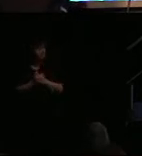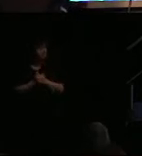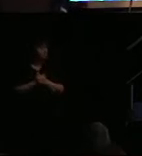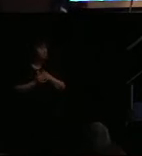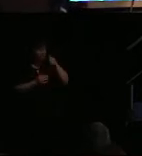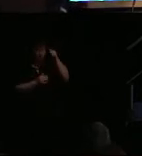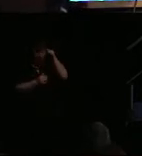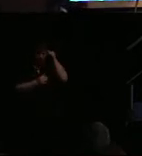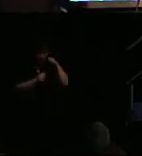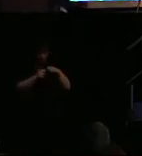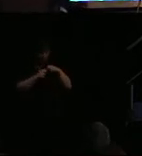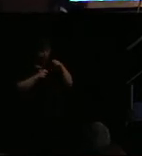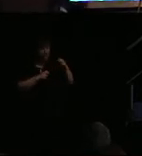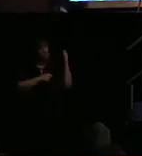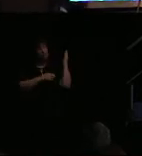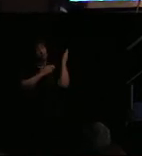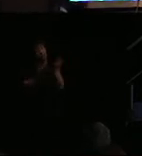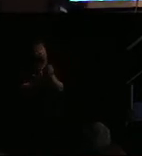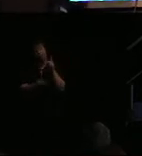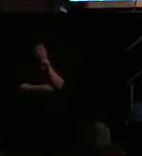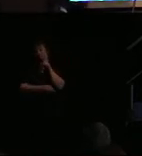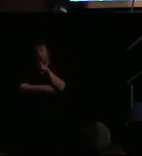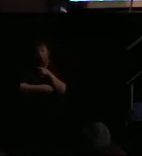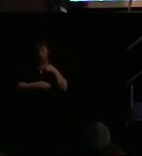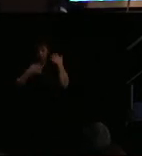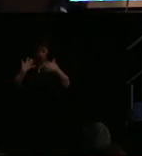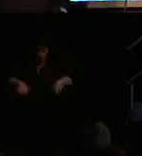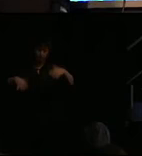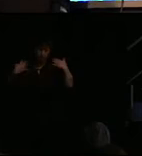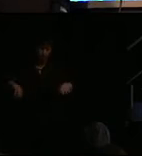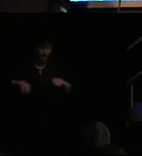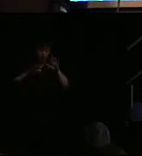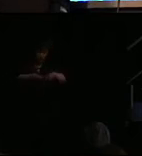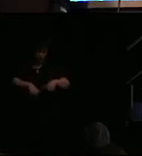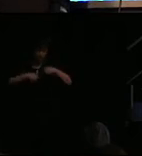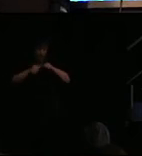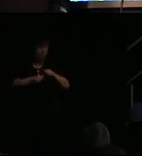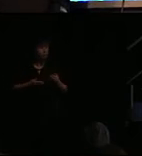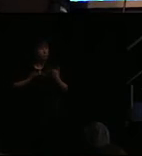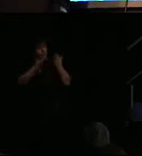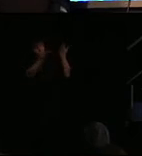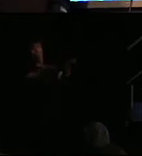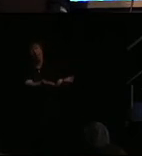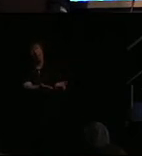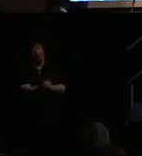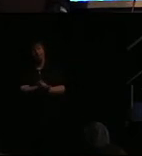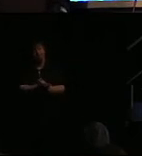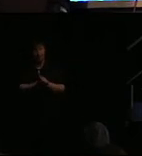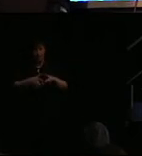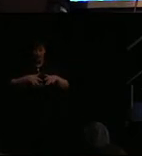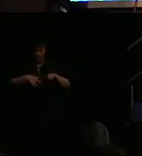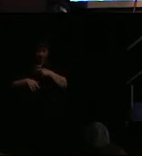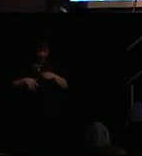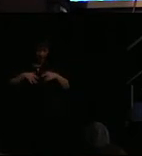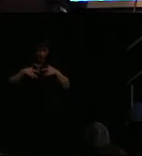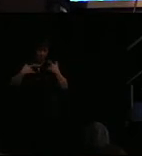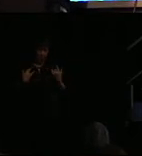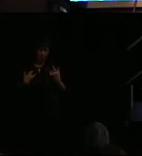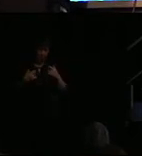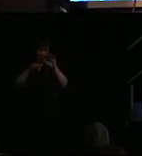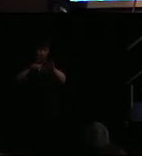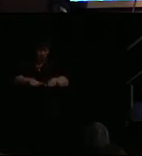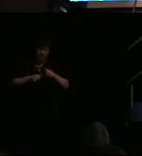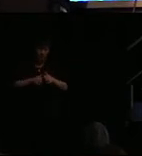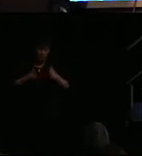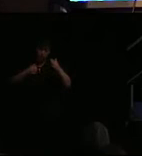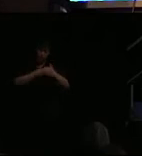I know that we went out there to serve the women and they were incredibly grateful and blessed by what we brought. But I can't help feeling that actually I was blessed so much